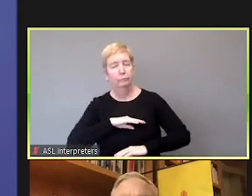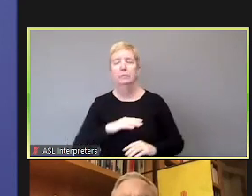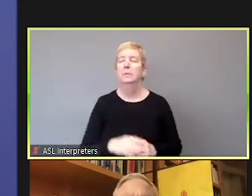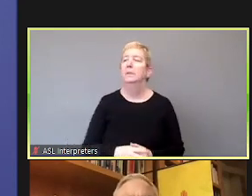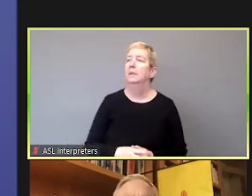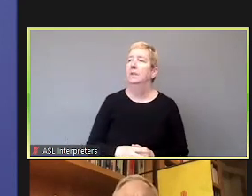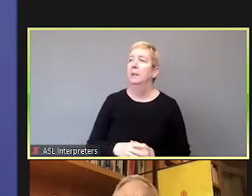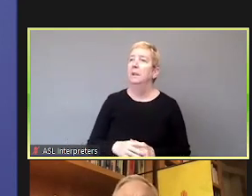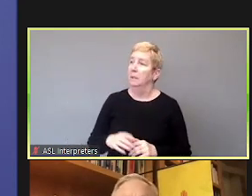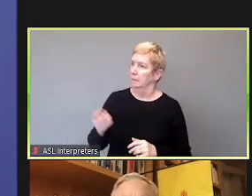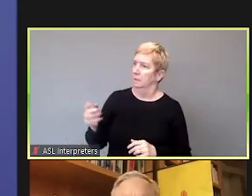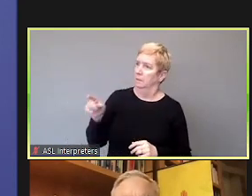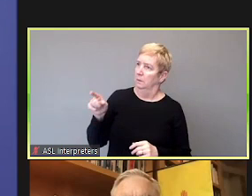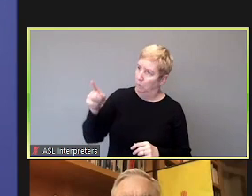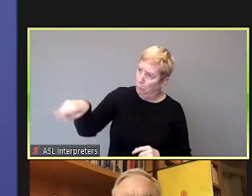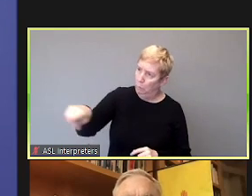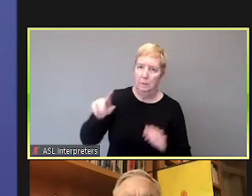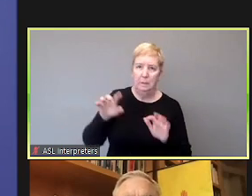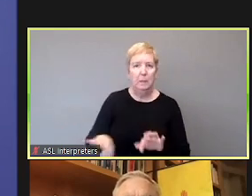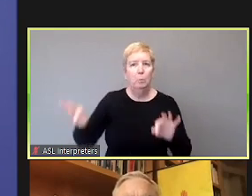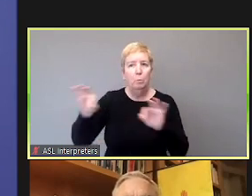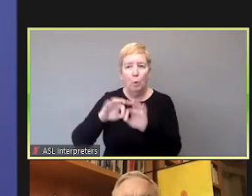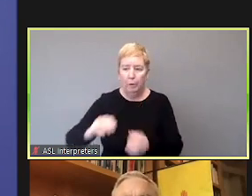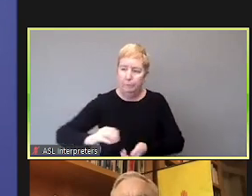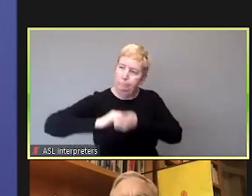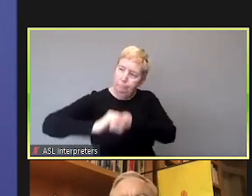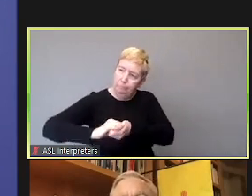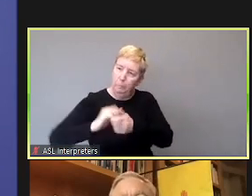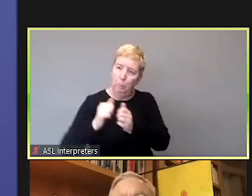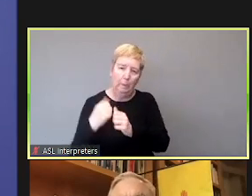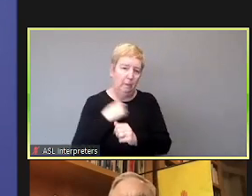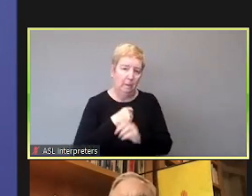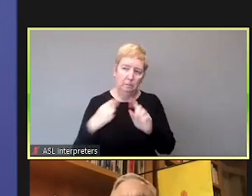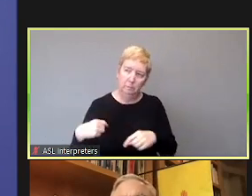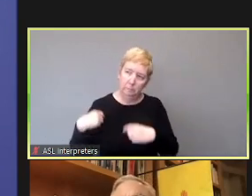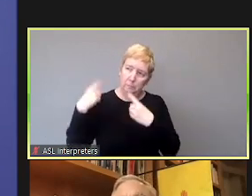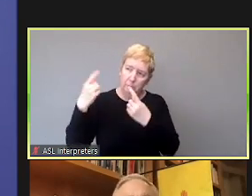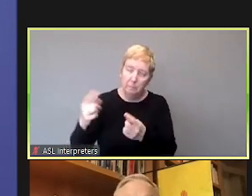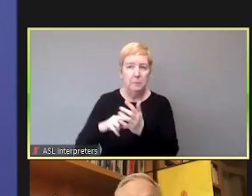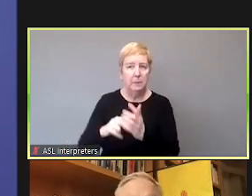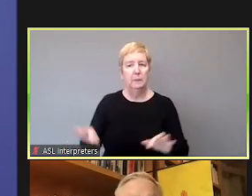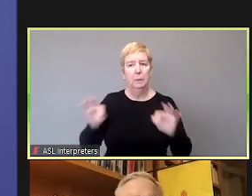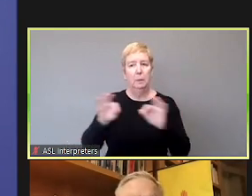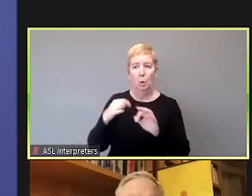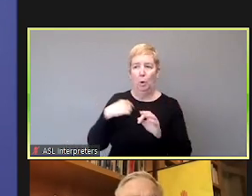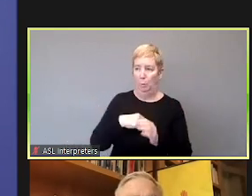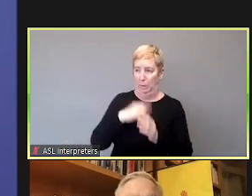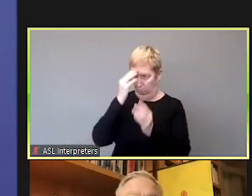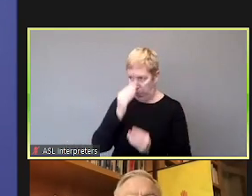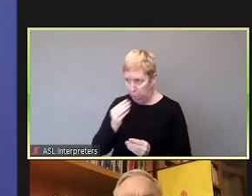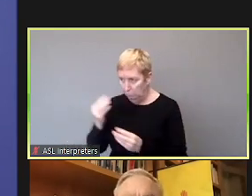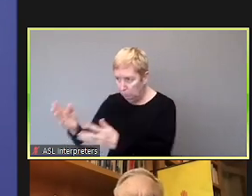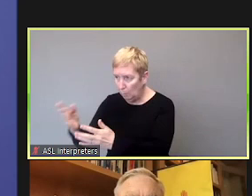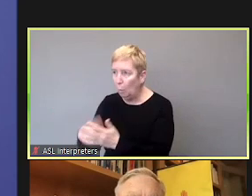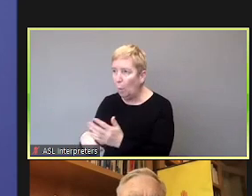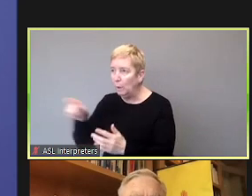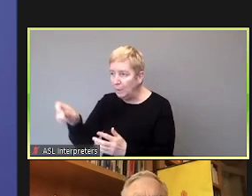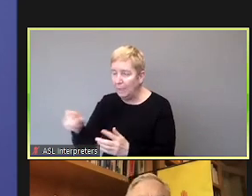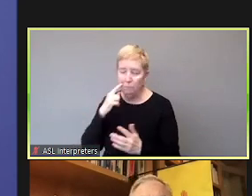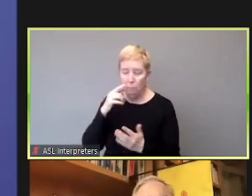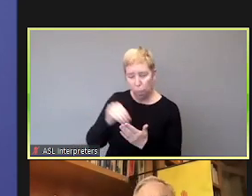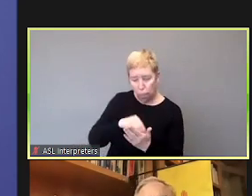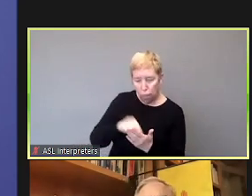important partners to us throughout the pandemic, and we want to give you the information you need to meet the needs of your readers, listeners,